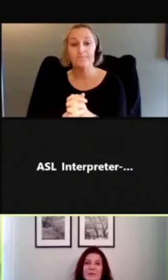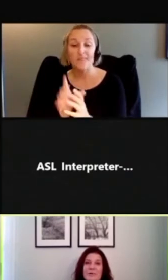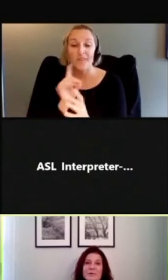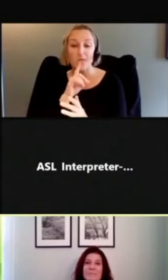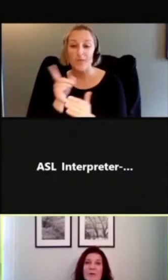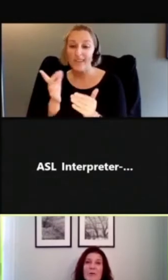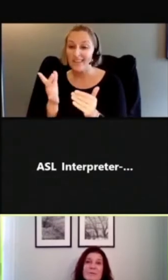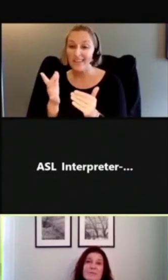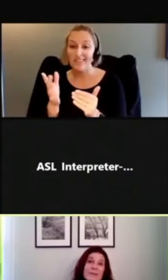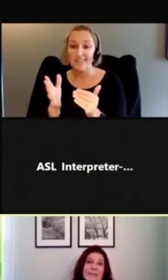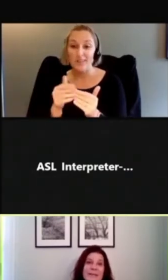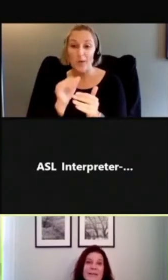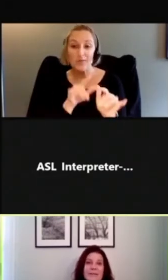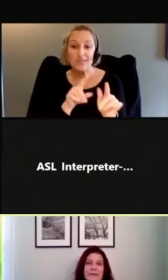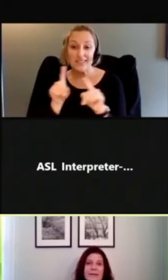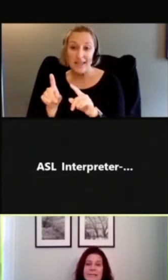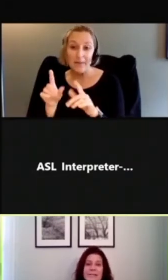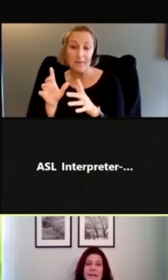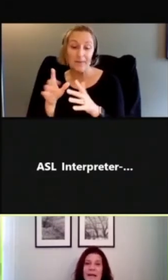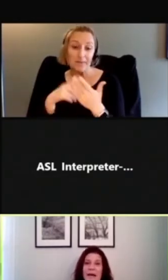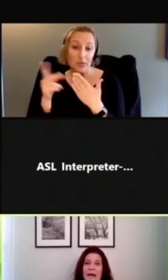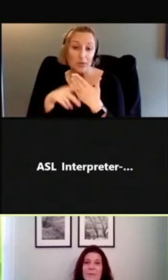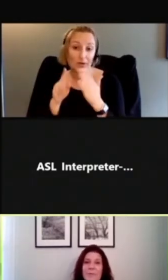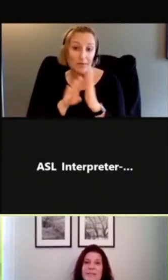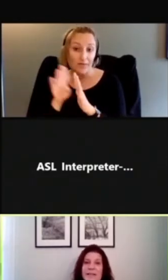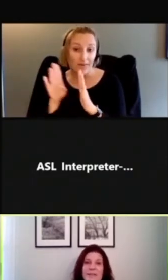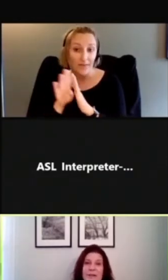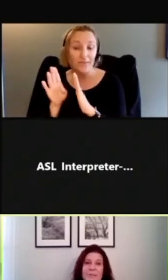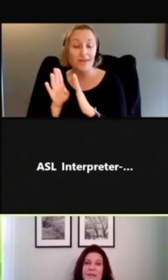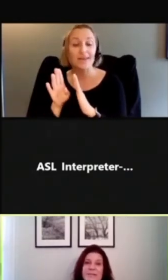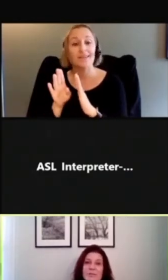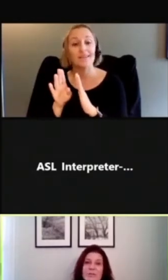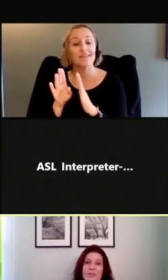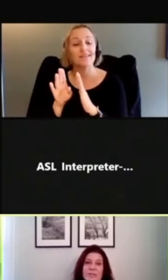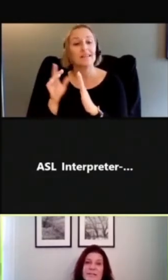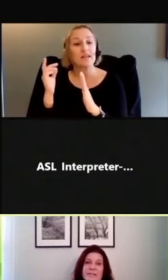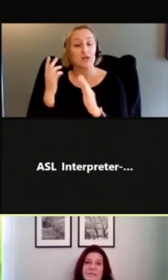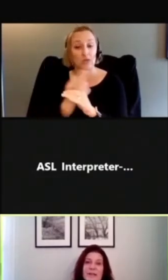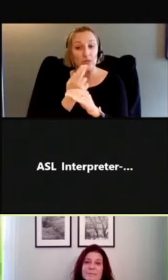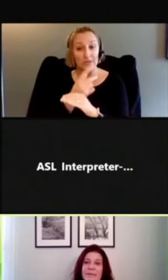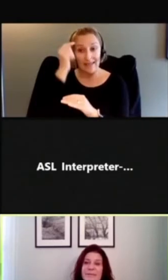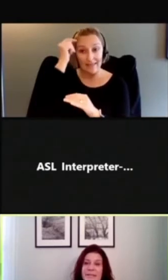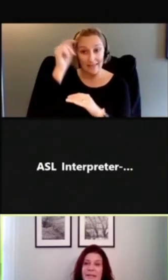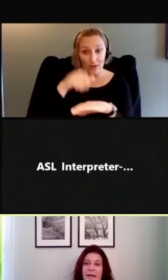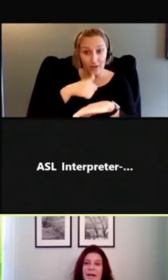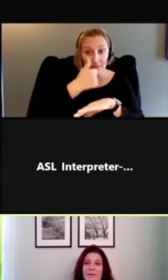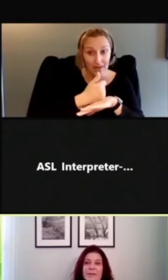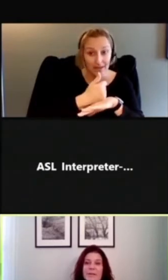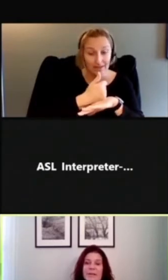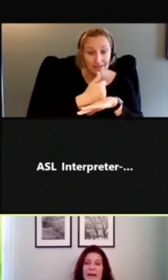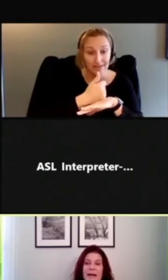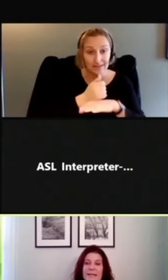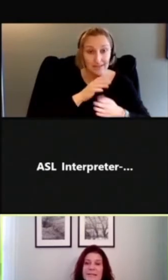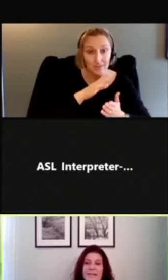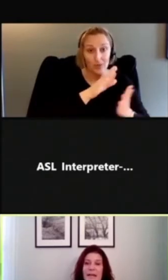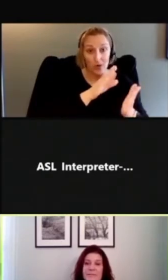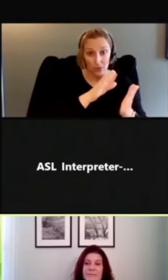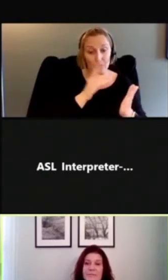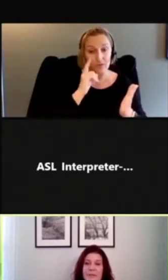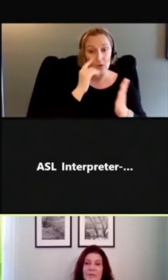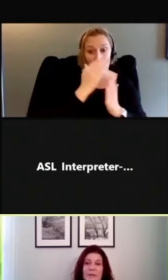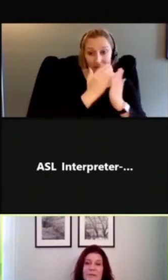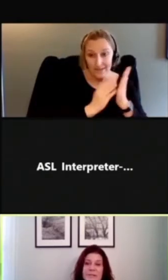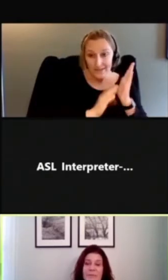to, program development in other areas. We take a theory-based approach to lesson development. We look at